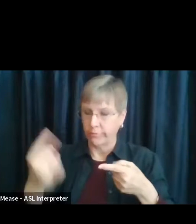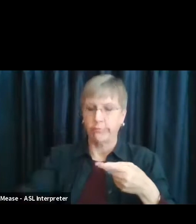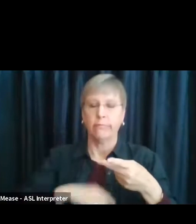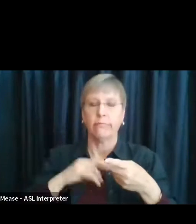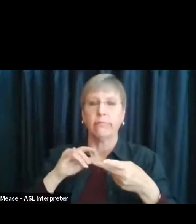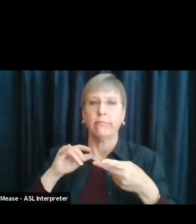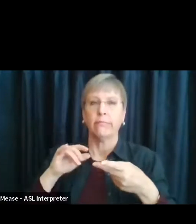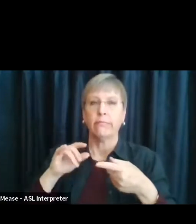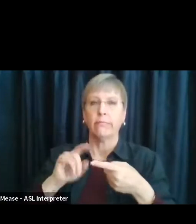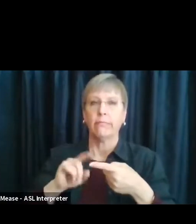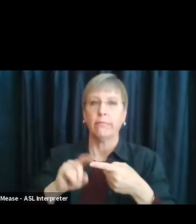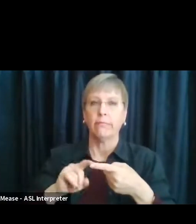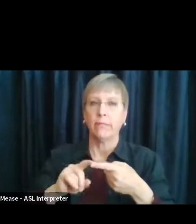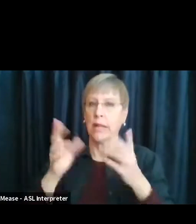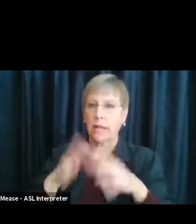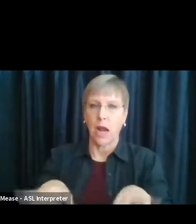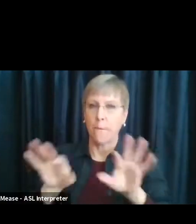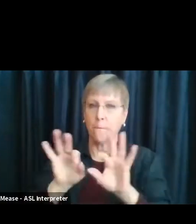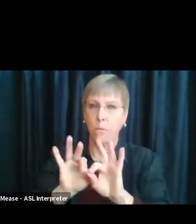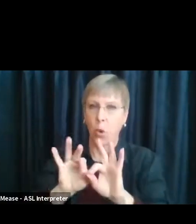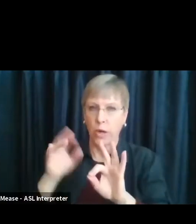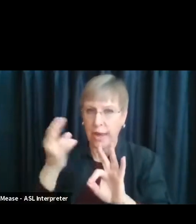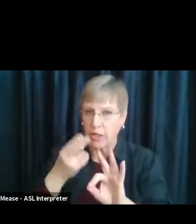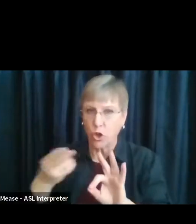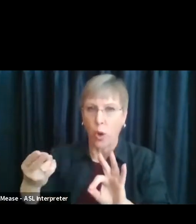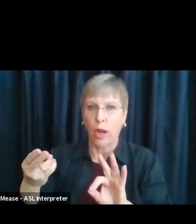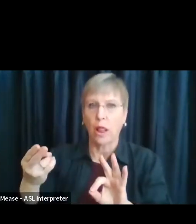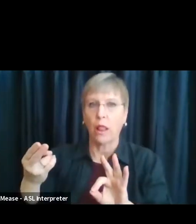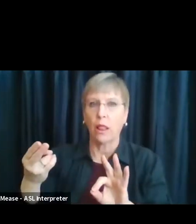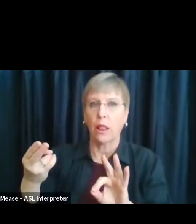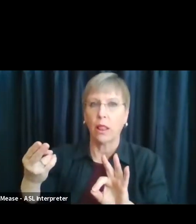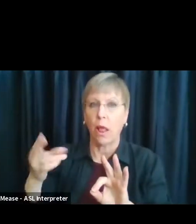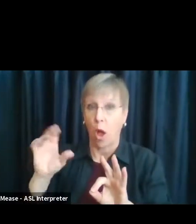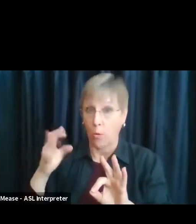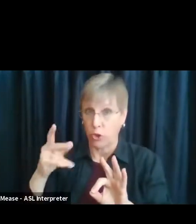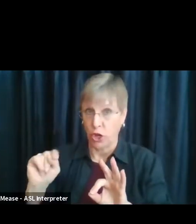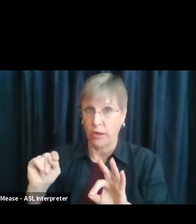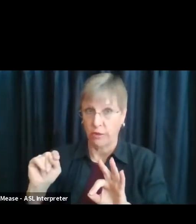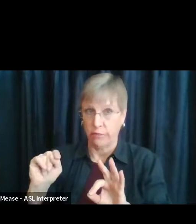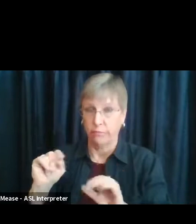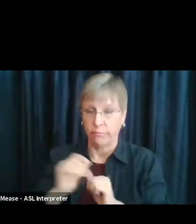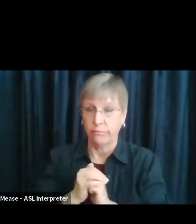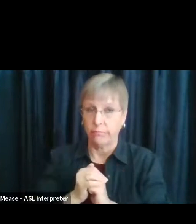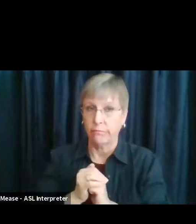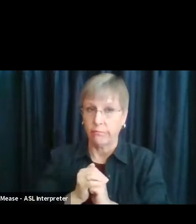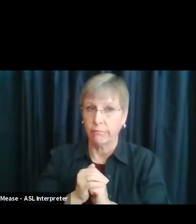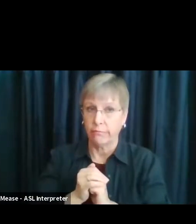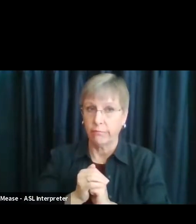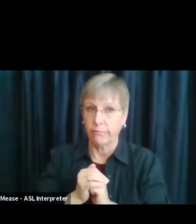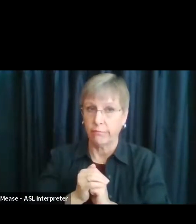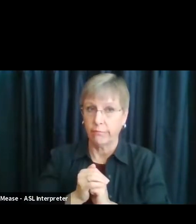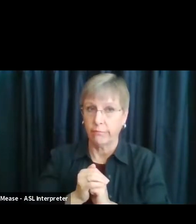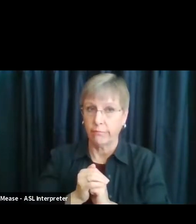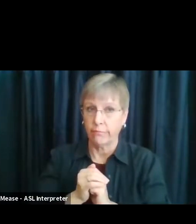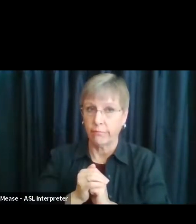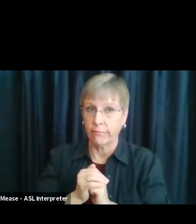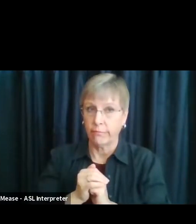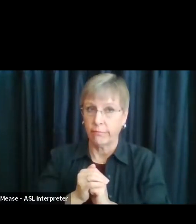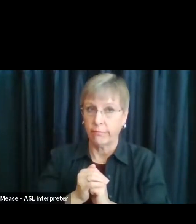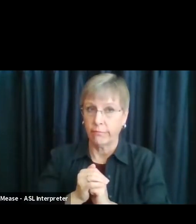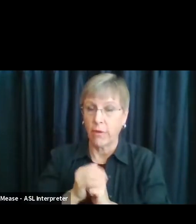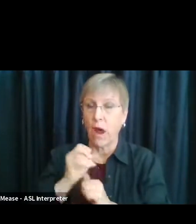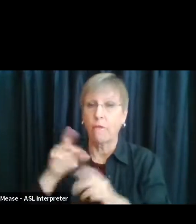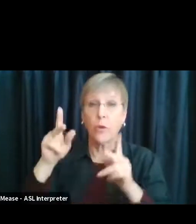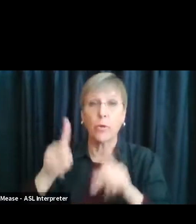which is an important historical object of one of the person